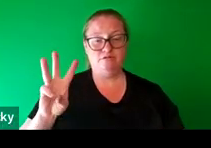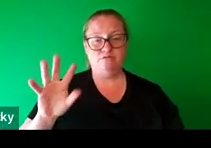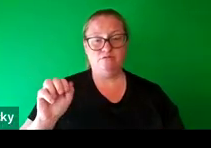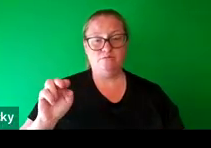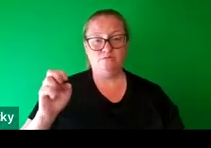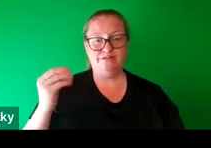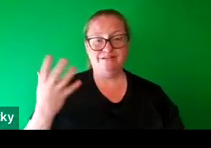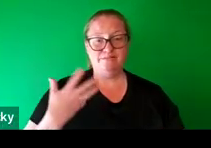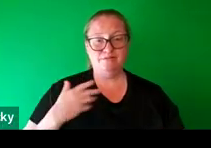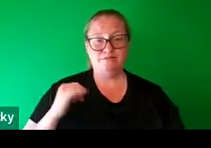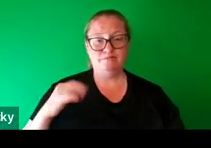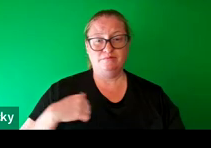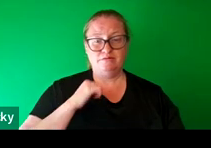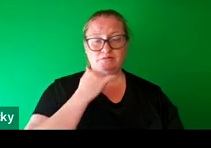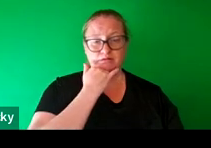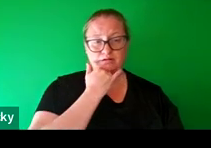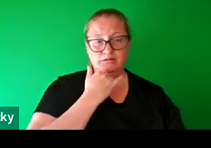that's wrong,